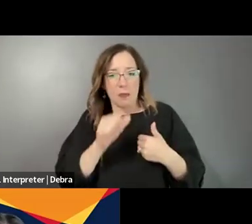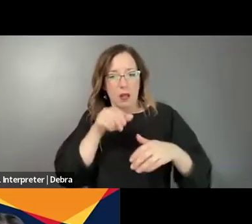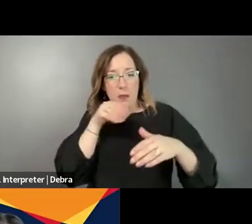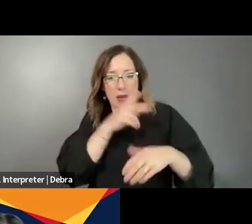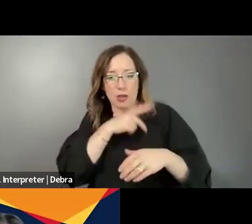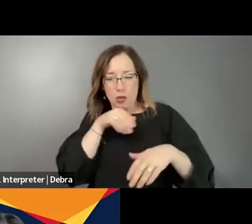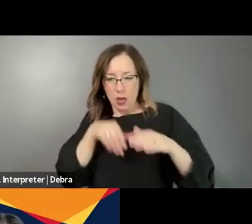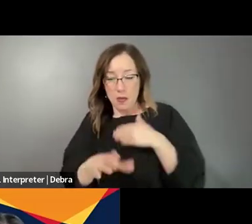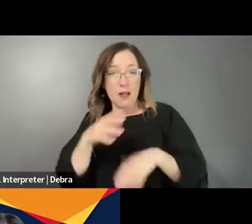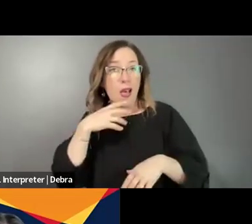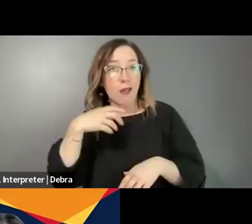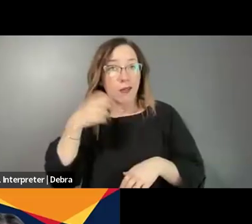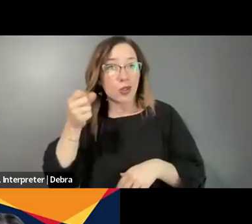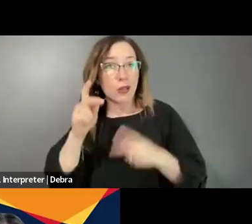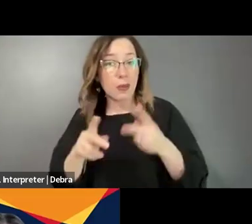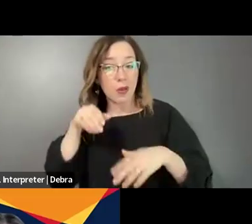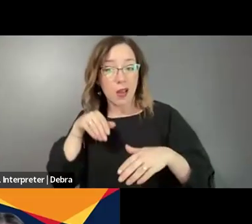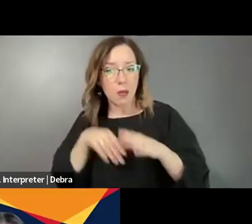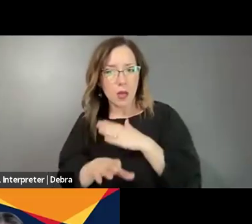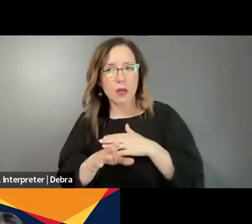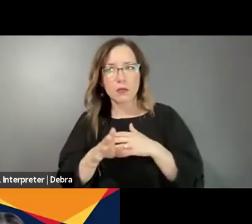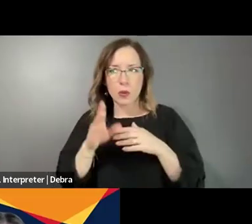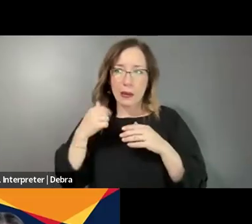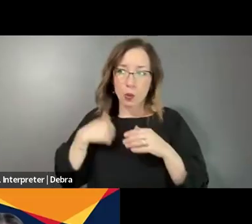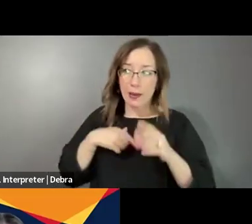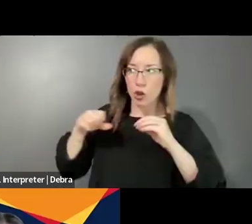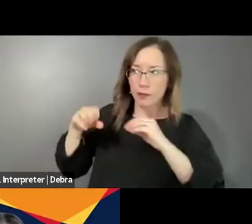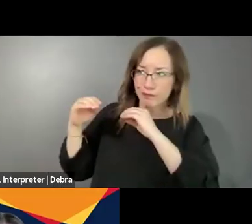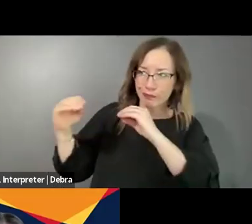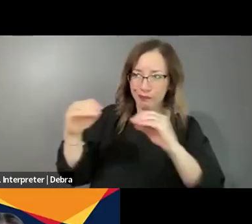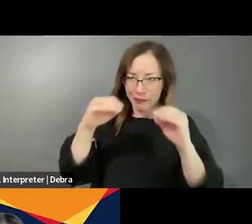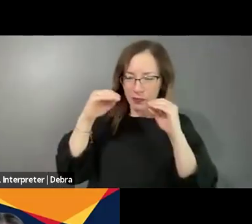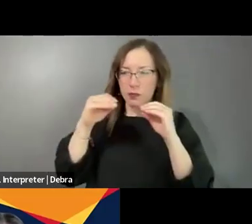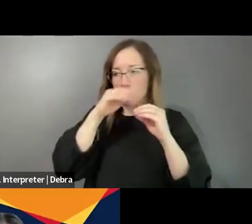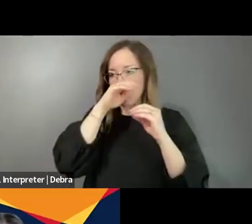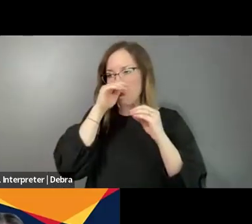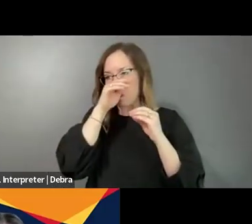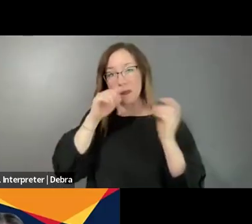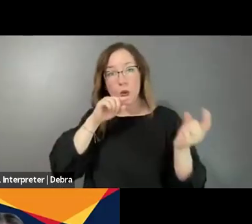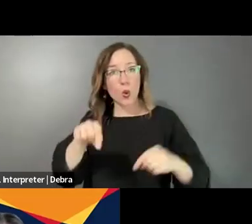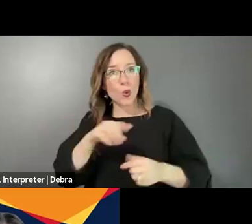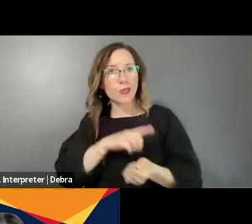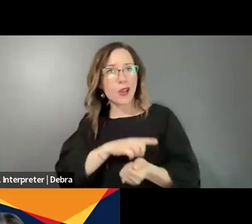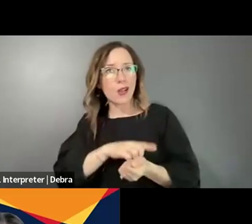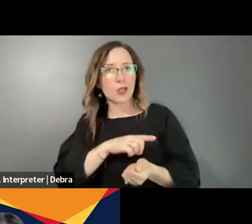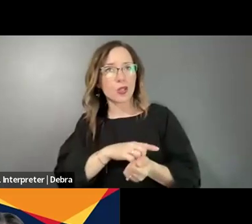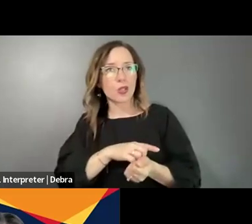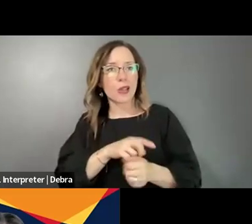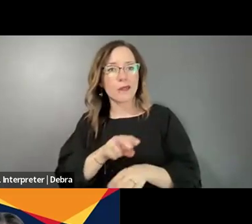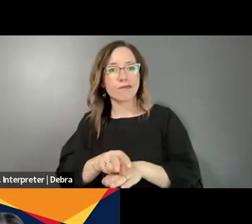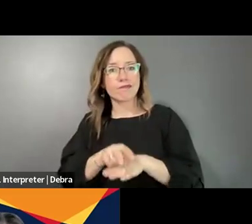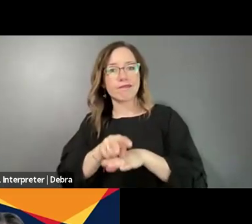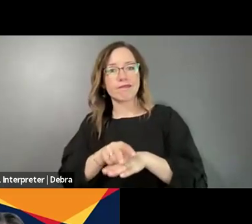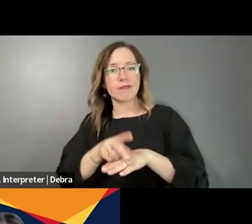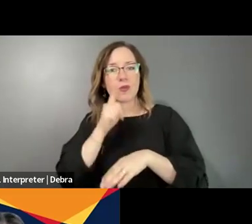even elderly people come in, to let them know that, you don't want to go to the doctor today and you laying up there for 45